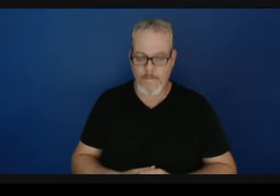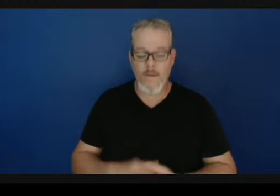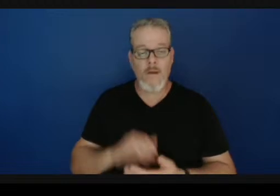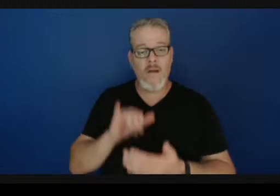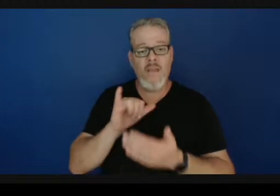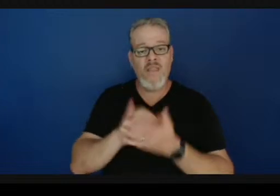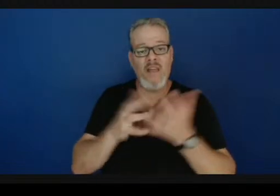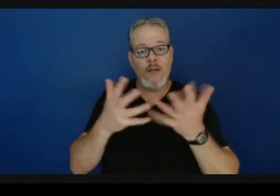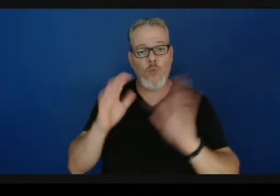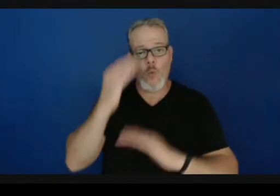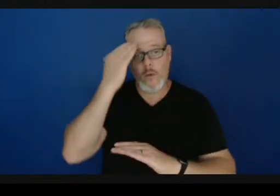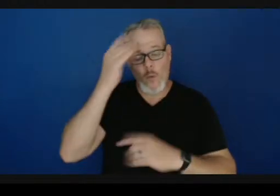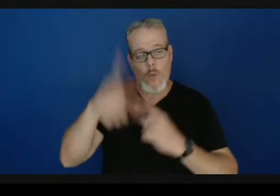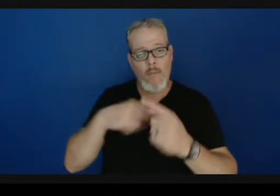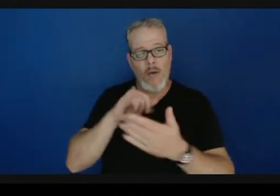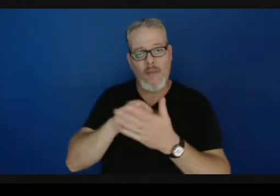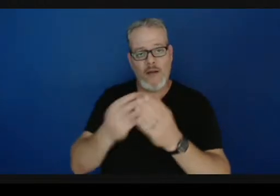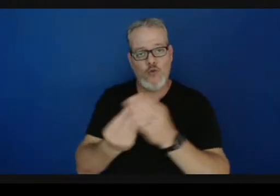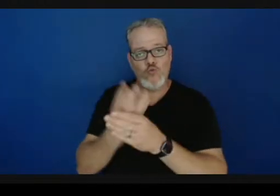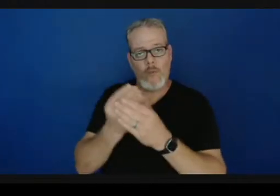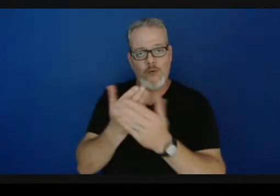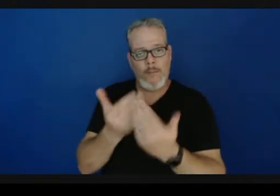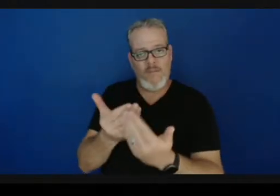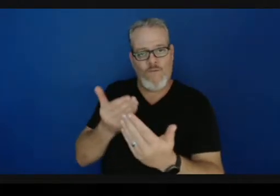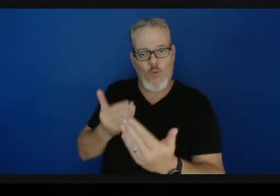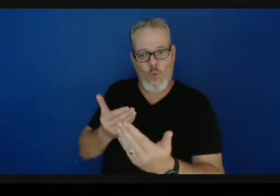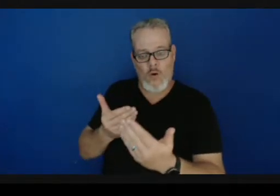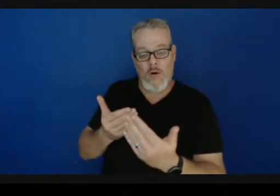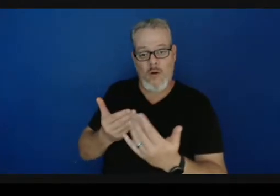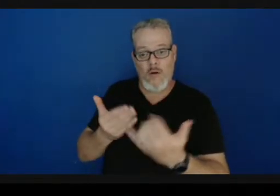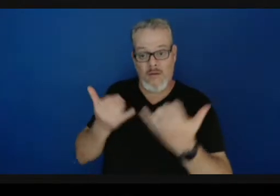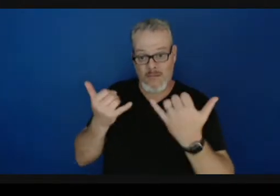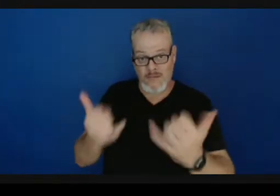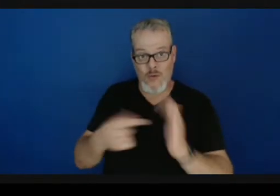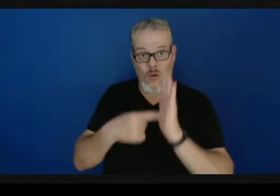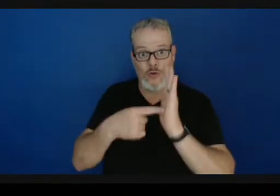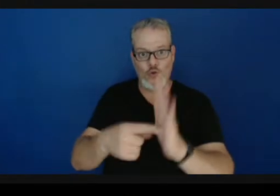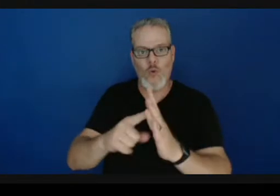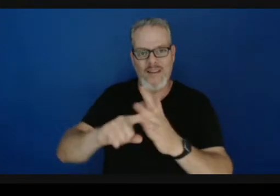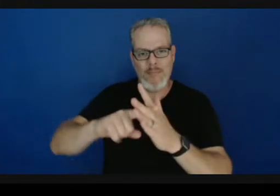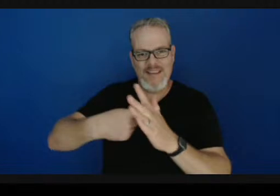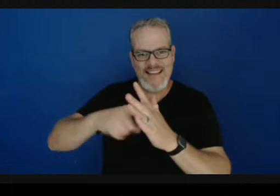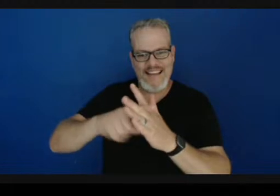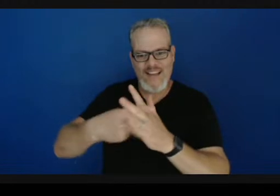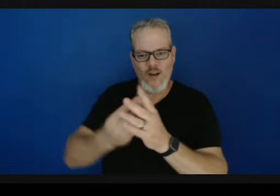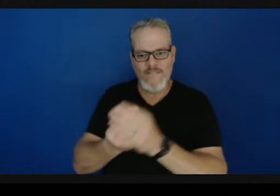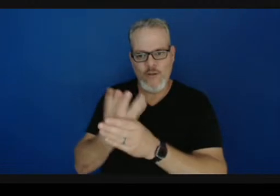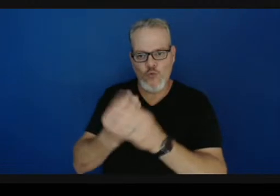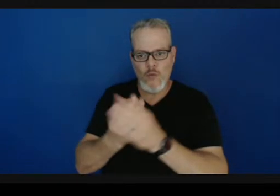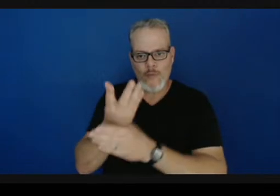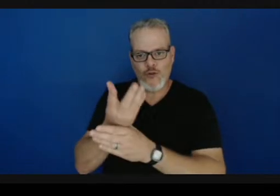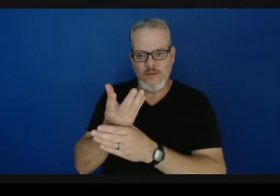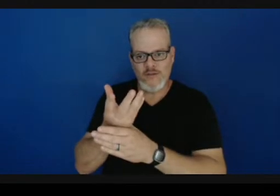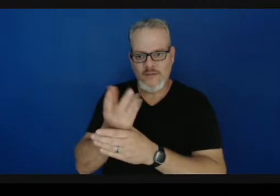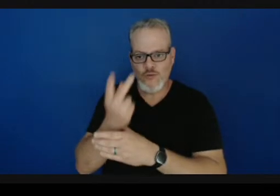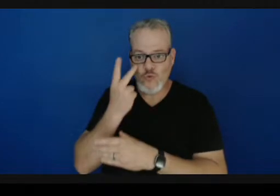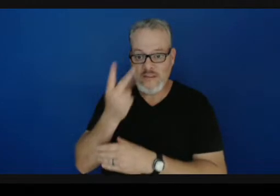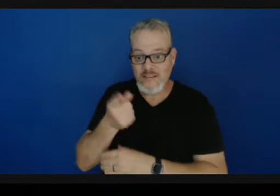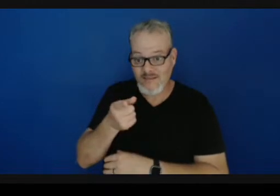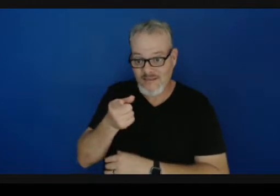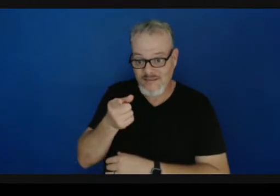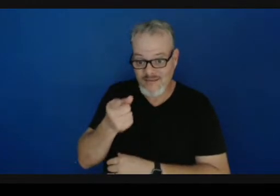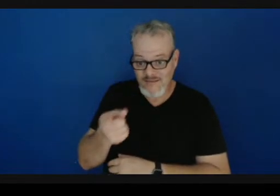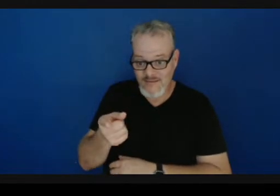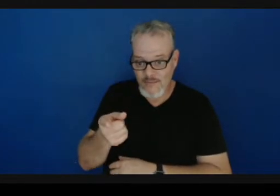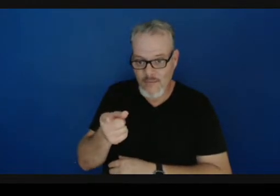so what I'll do now is we'll switch over to the beginning of the eruption itself. And this was the